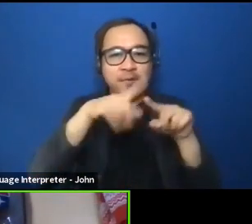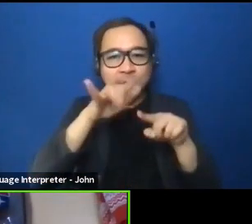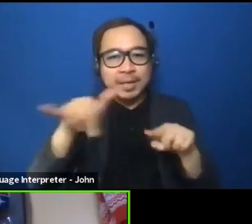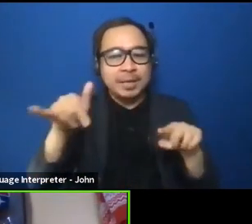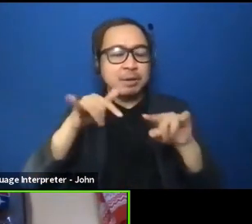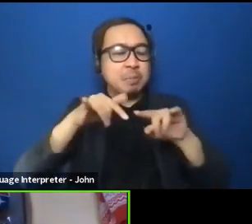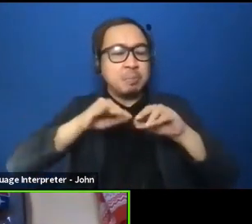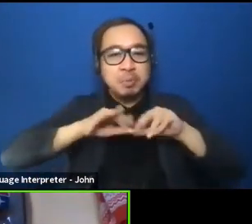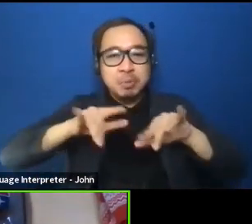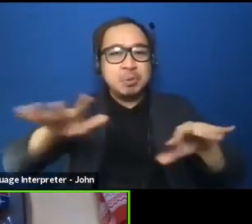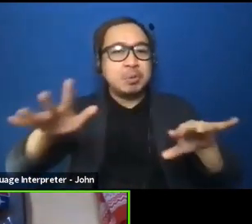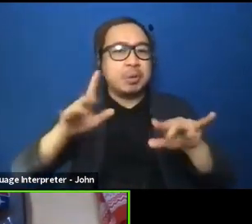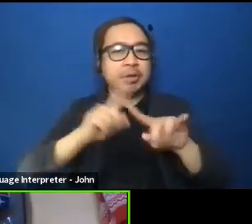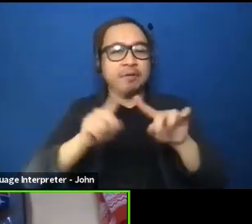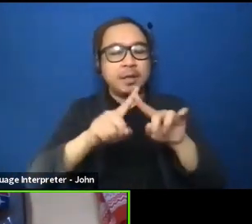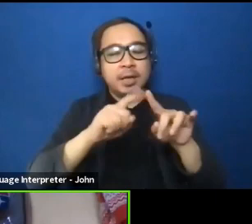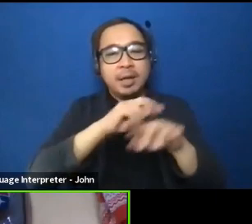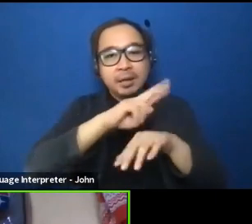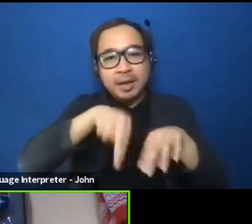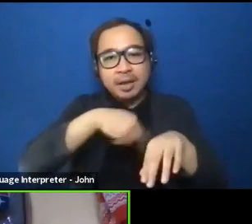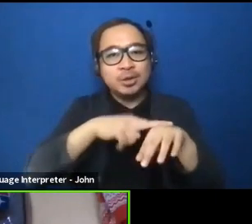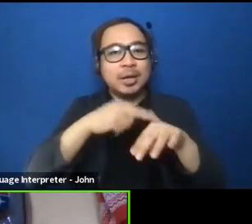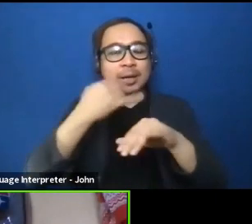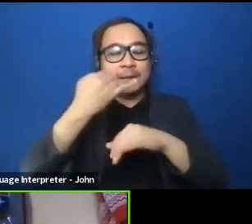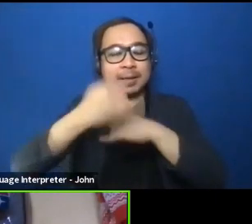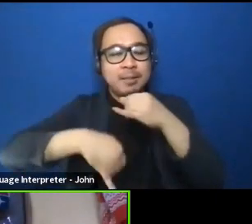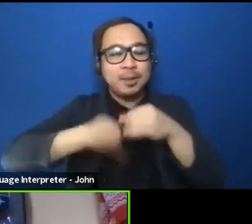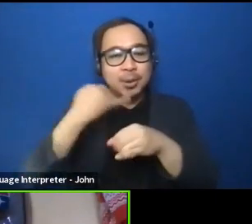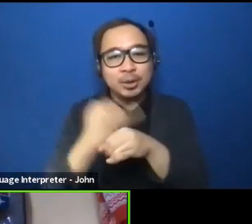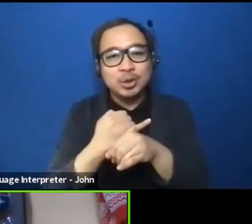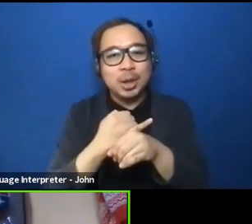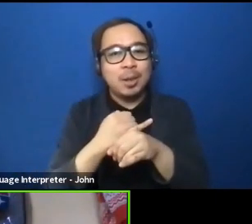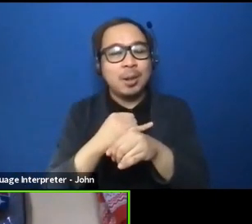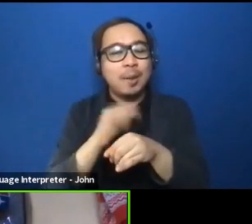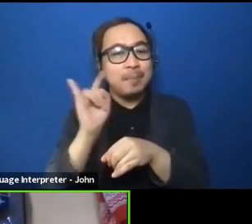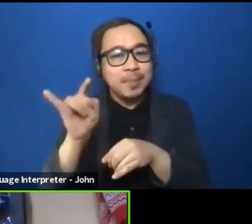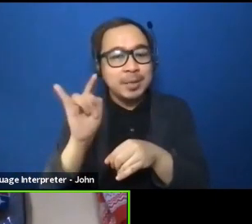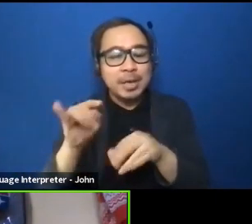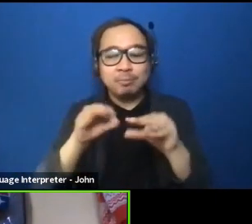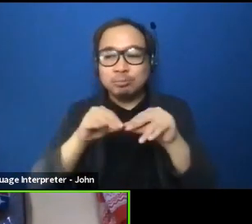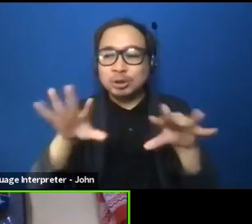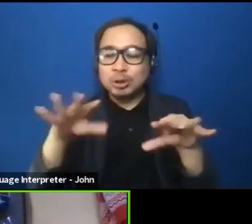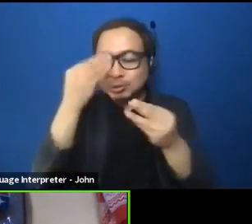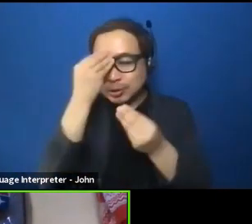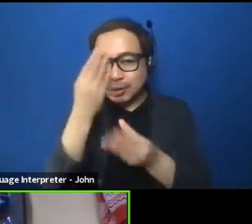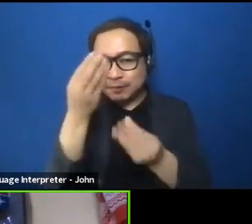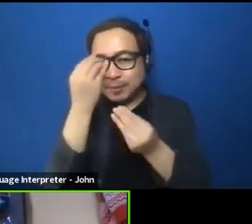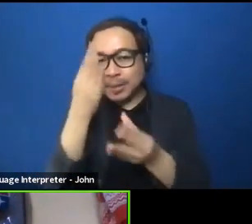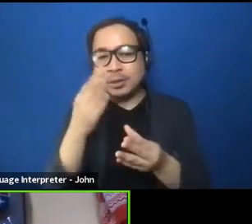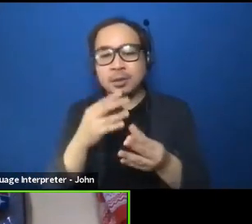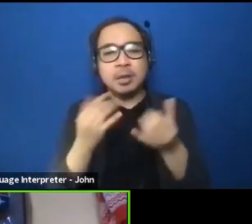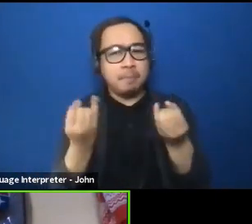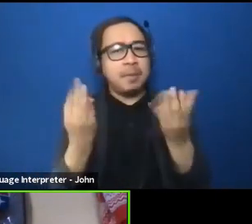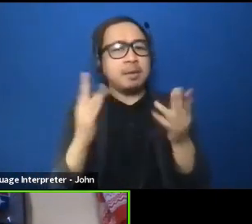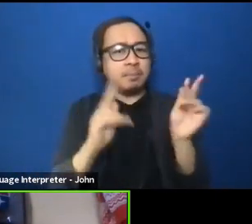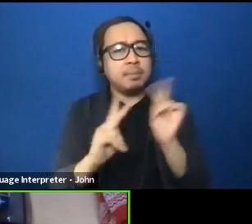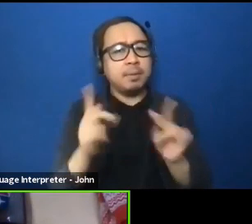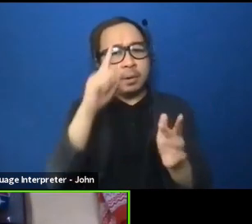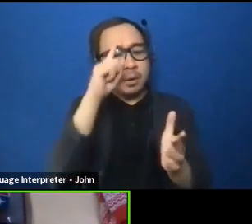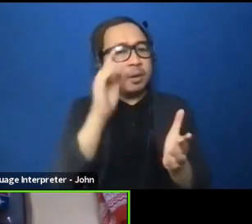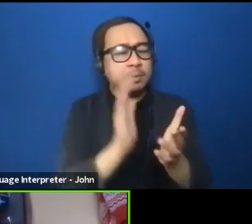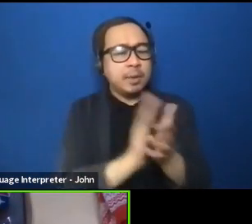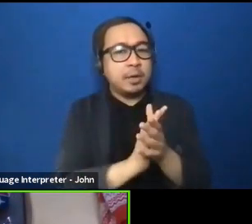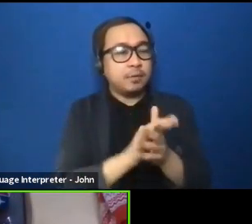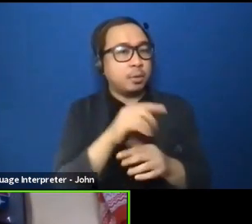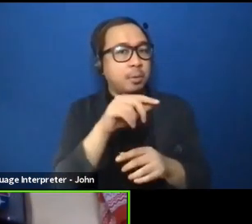various national and international media outlets. This claim is widely reported, and many people believe that queer people in Nepal